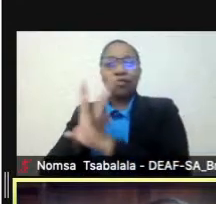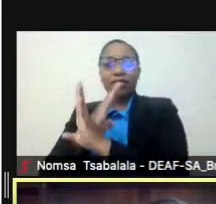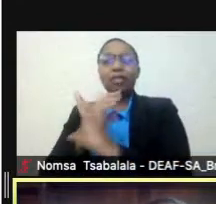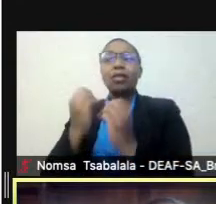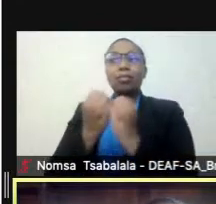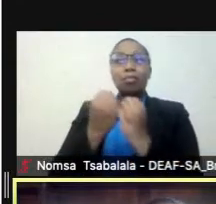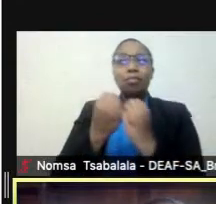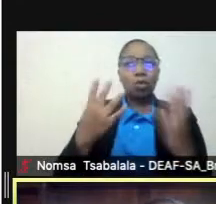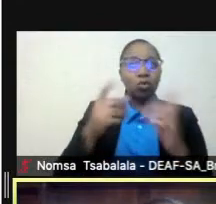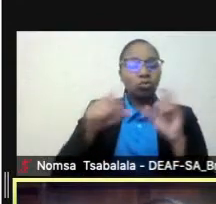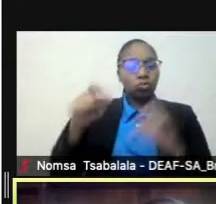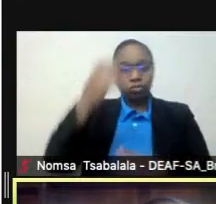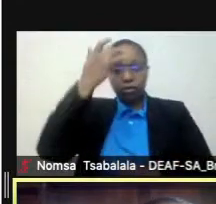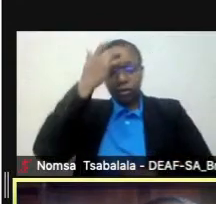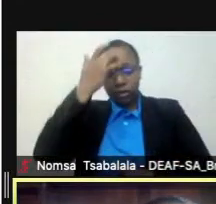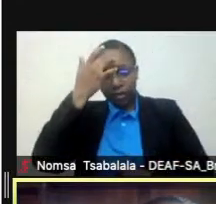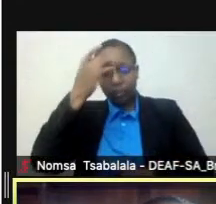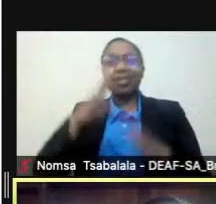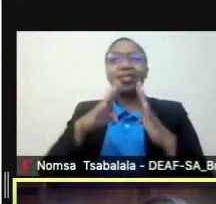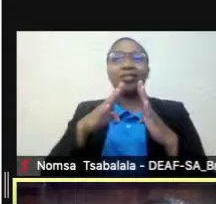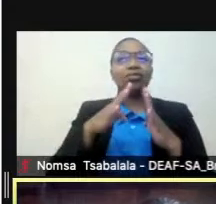beds, being